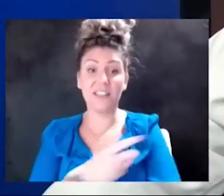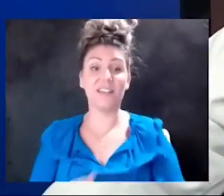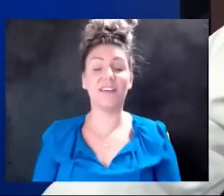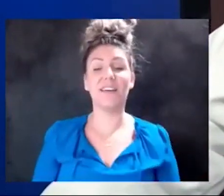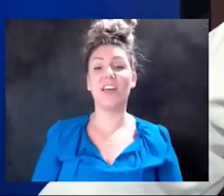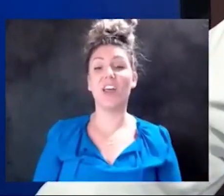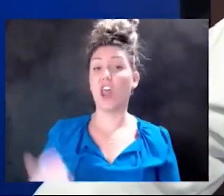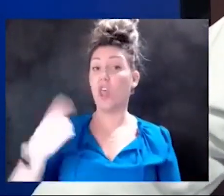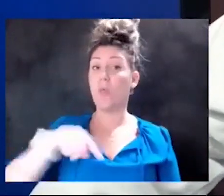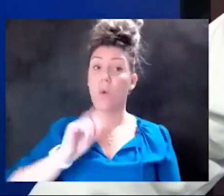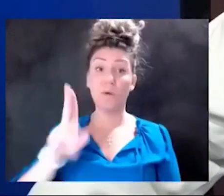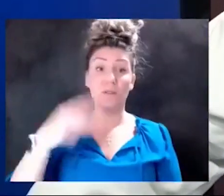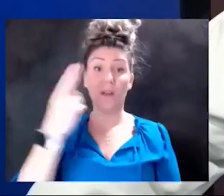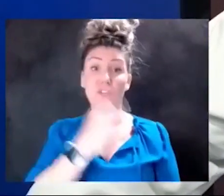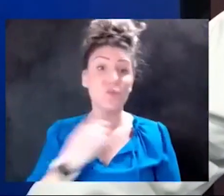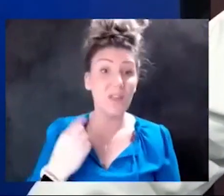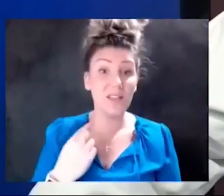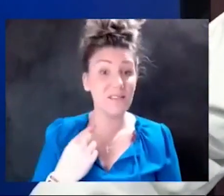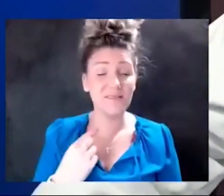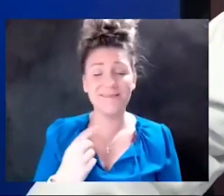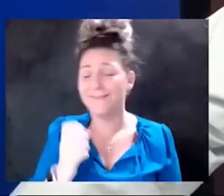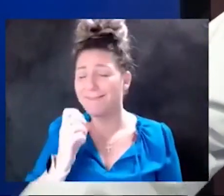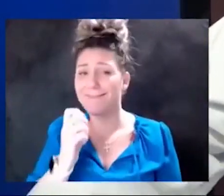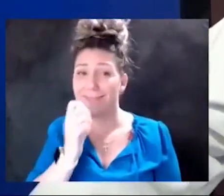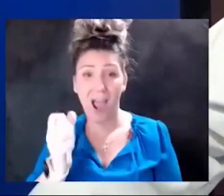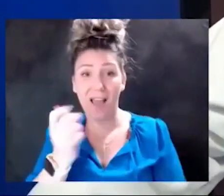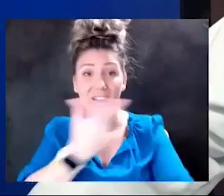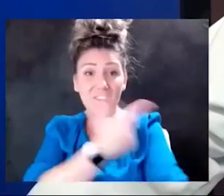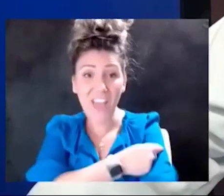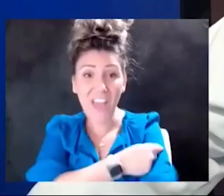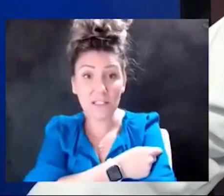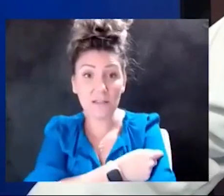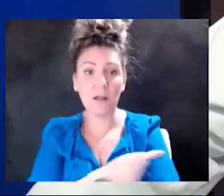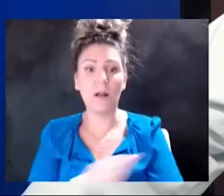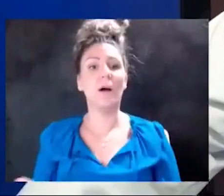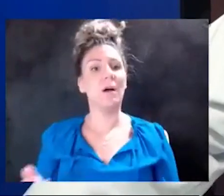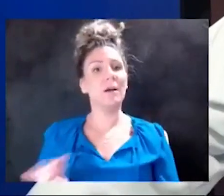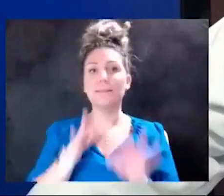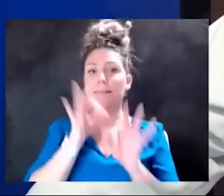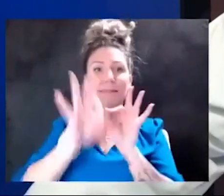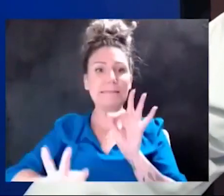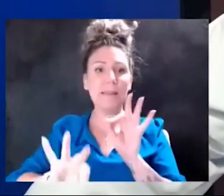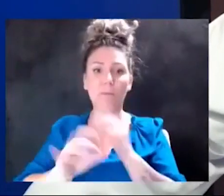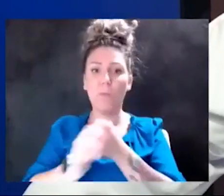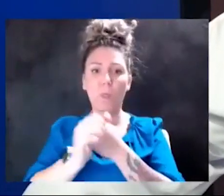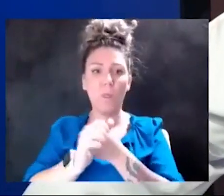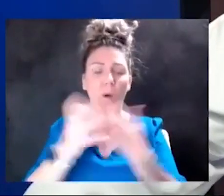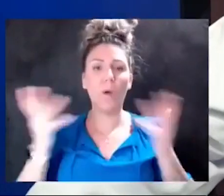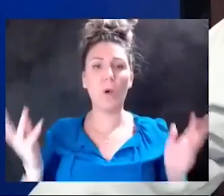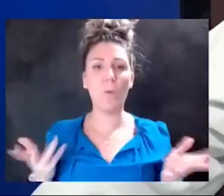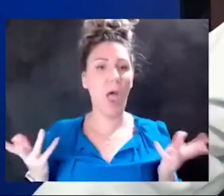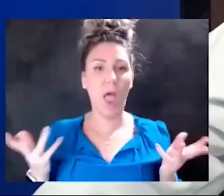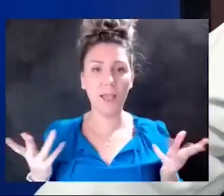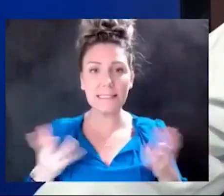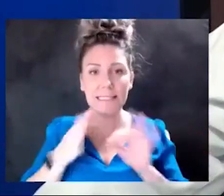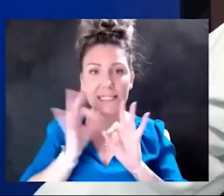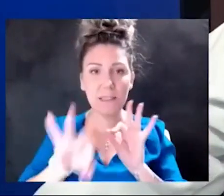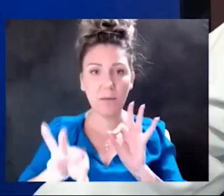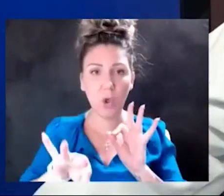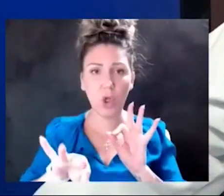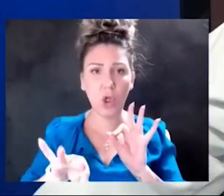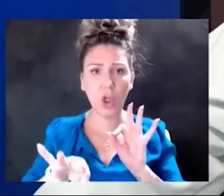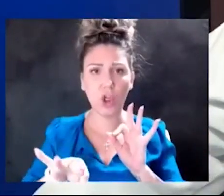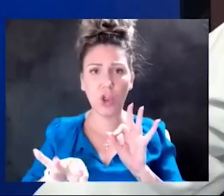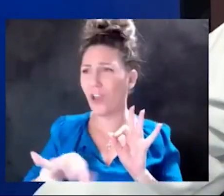risk, not vaccinated. There's a very simple thread here. It's very simple. I don't understand